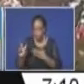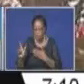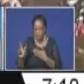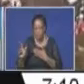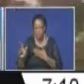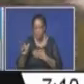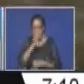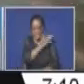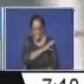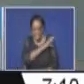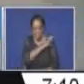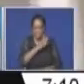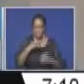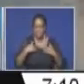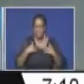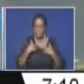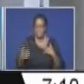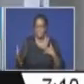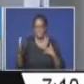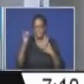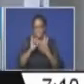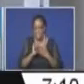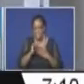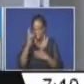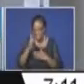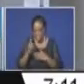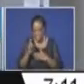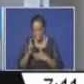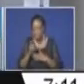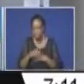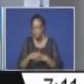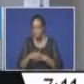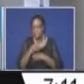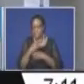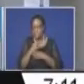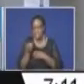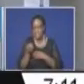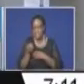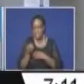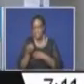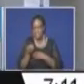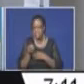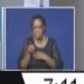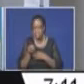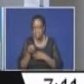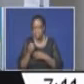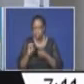Whether or not any change in equipment would have made a difference in this